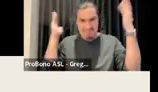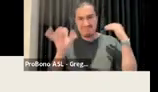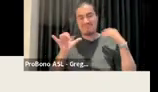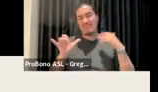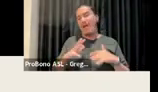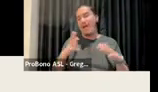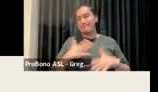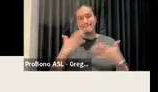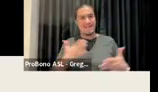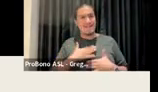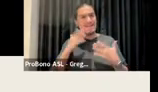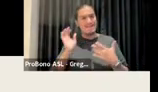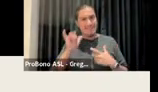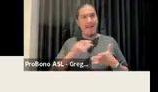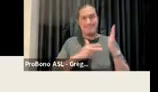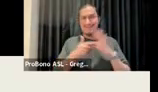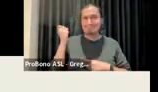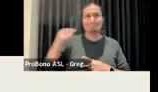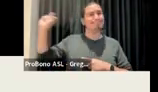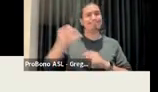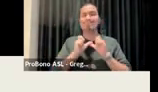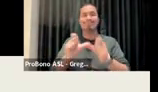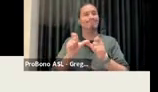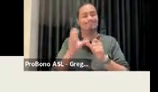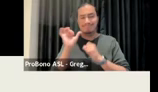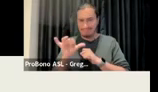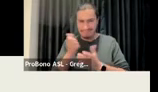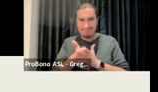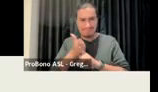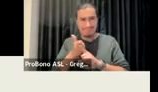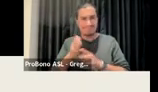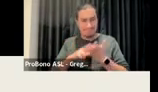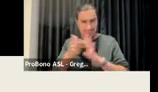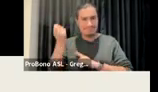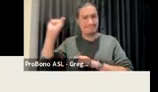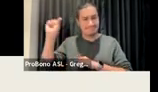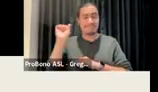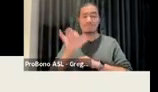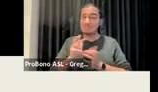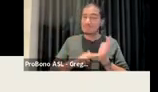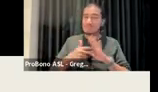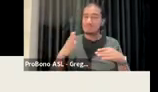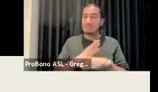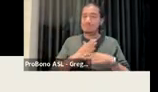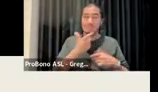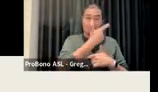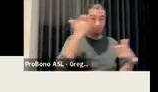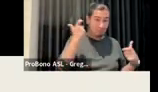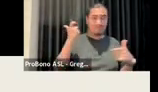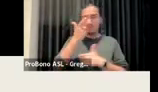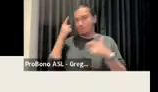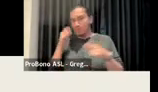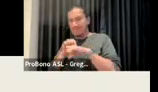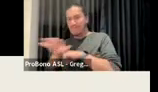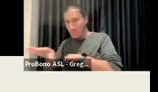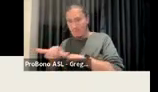of resistance in itself. And that to me is what I mean by the difference between trauma and trauma informed. Like, yes, there's trauma in